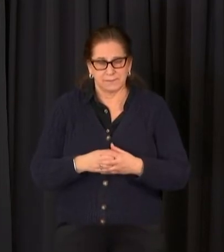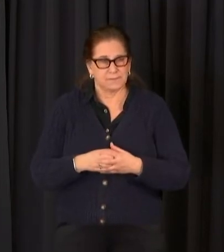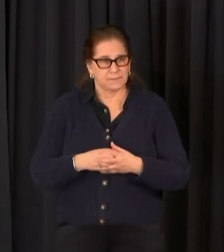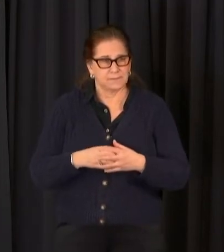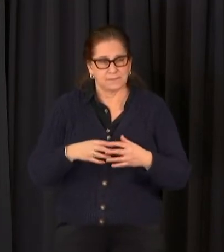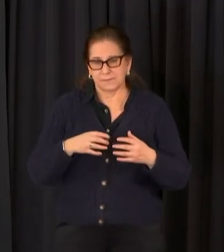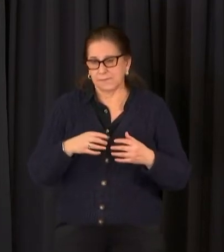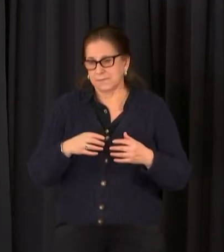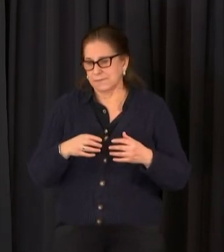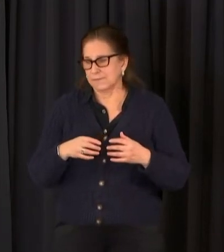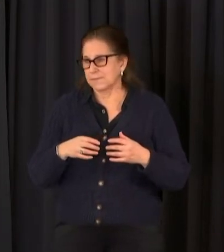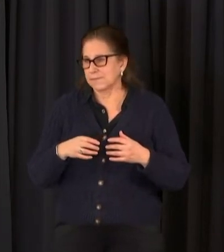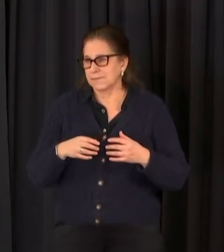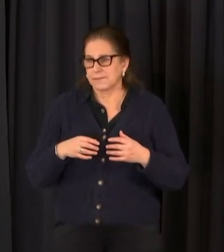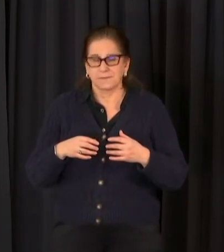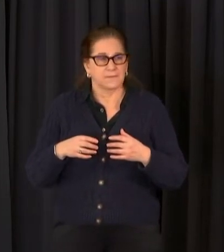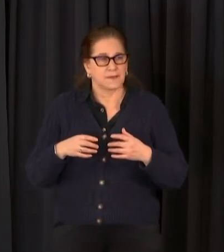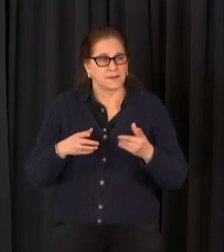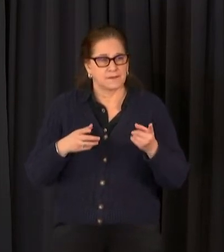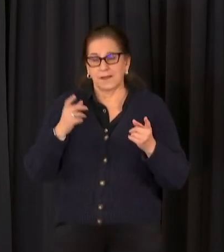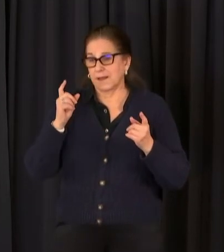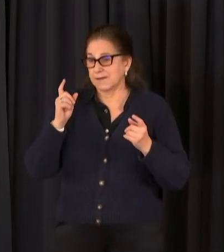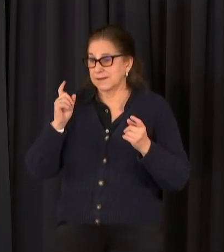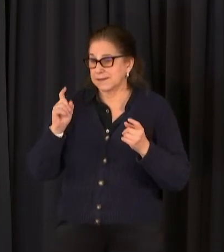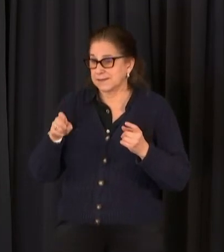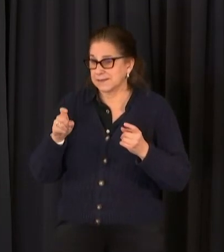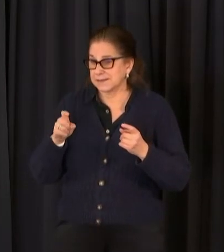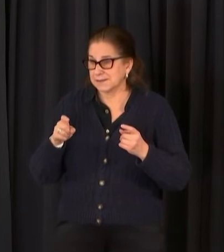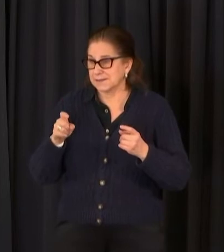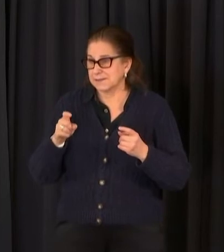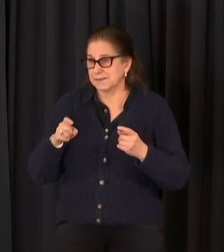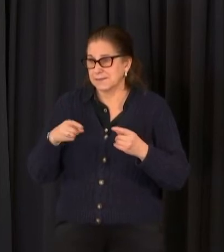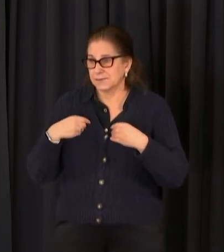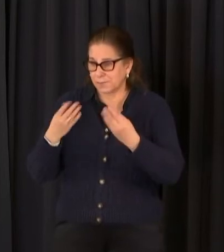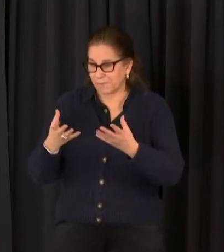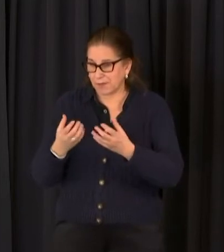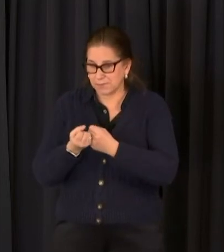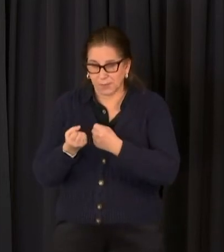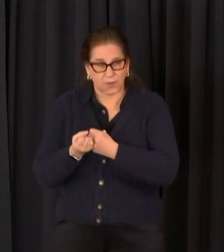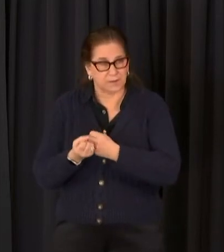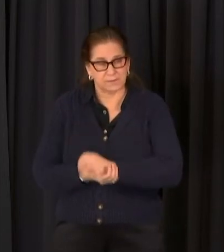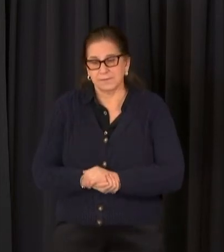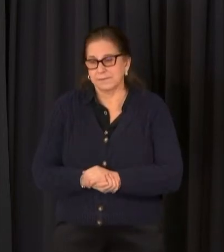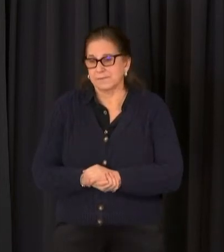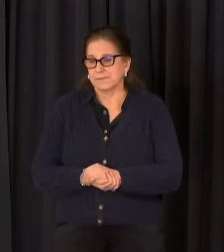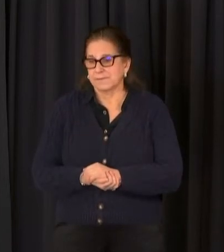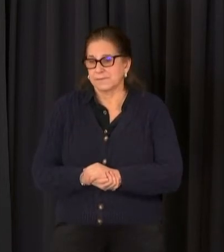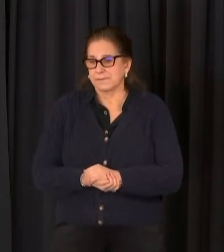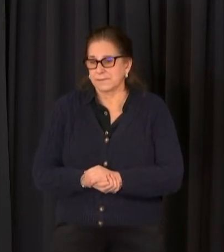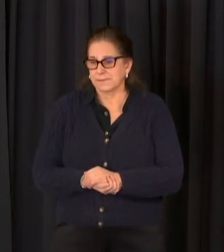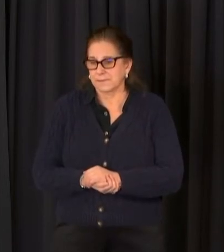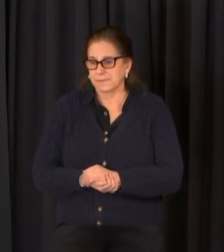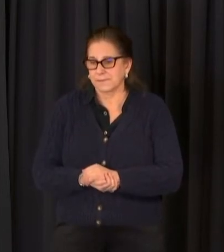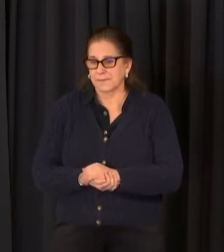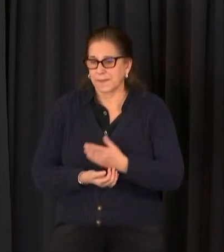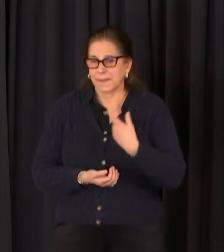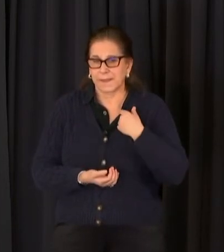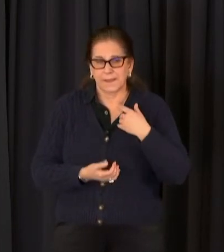other actions that both the council and the administration have taken. So we're working with a network